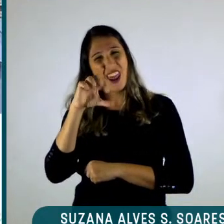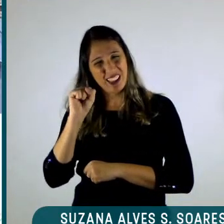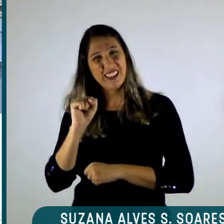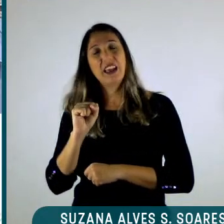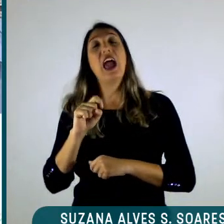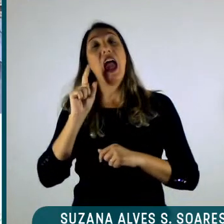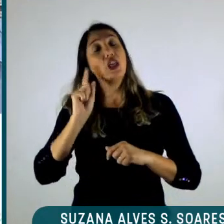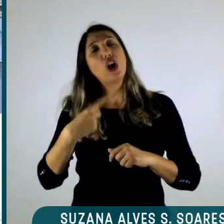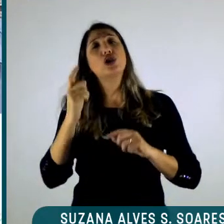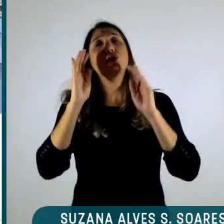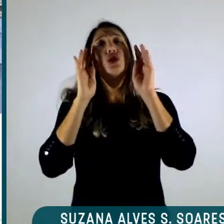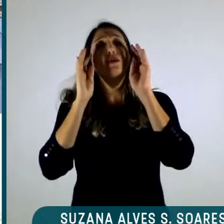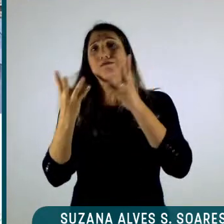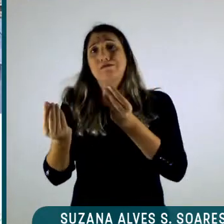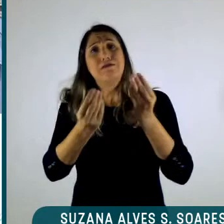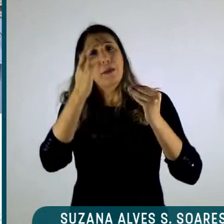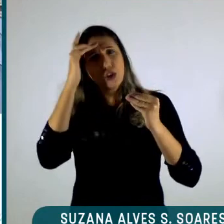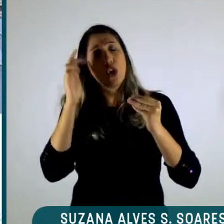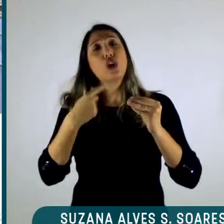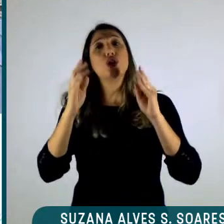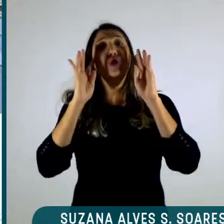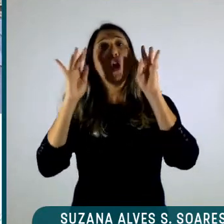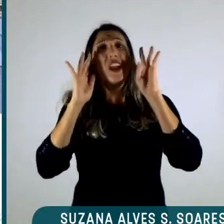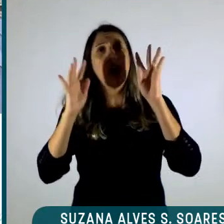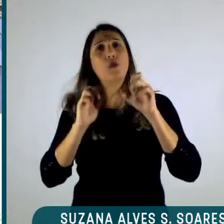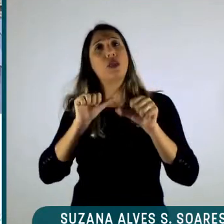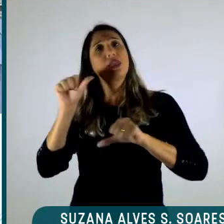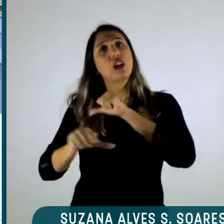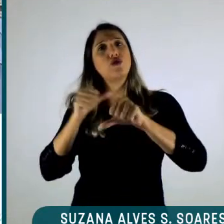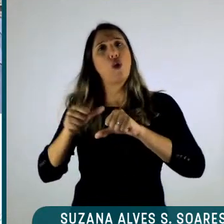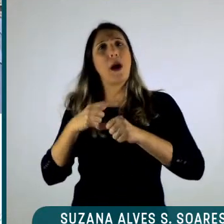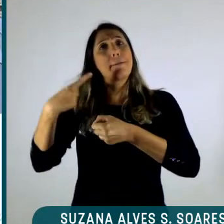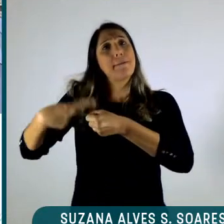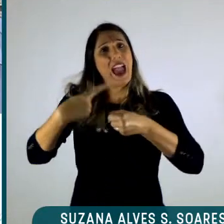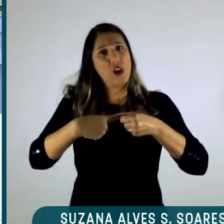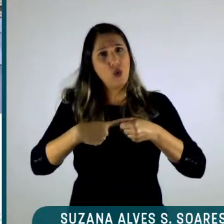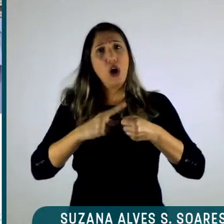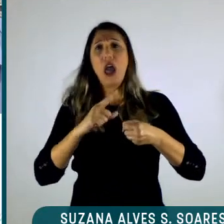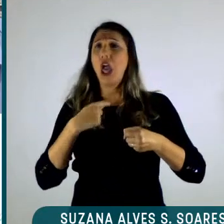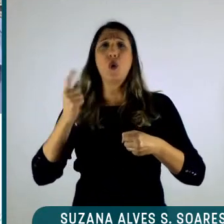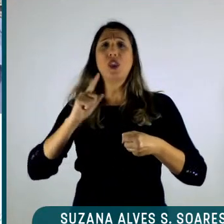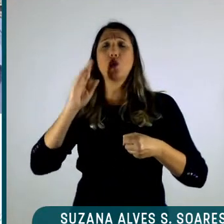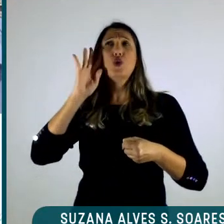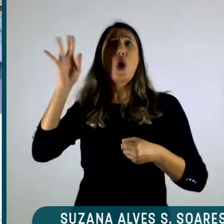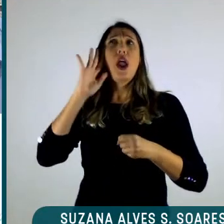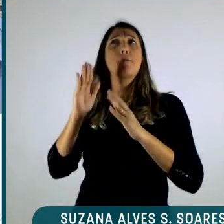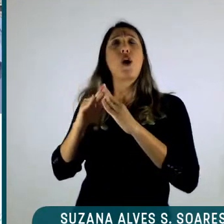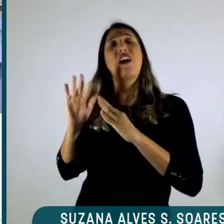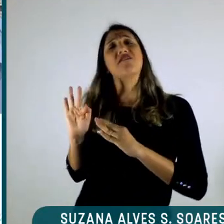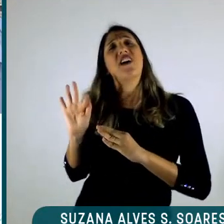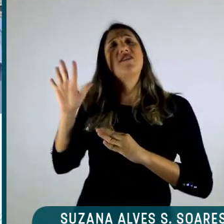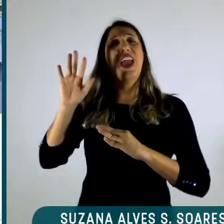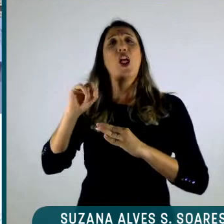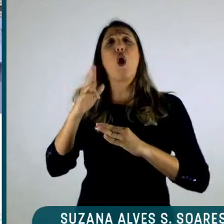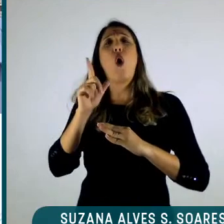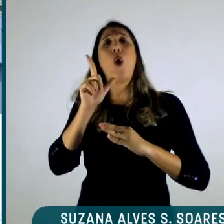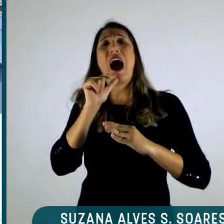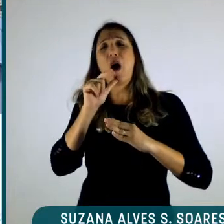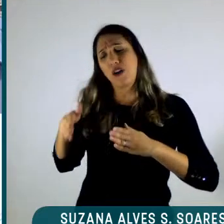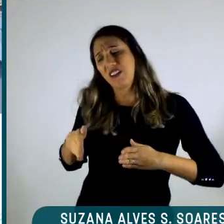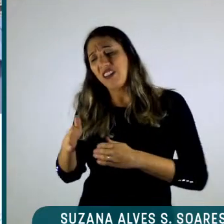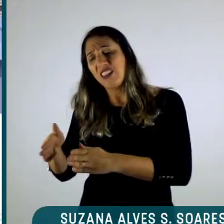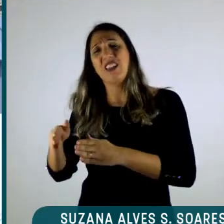100,000 people living in the favela. It's I never thought, it wasn't my dream